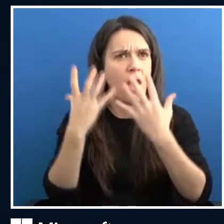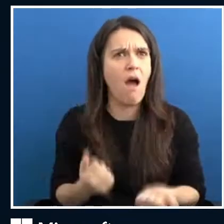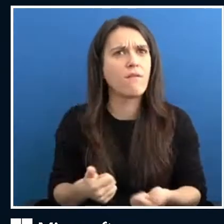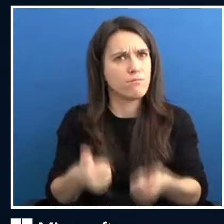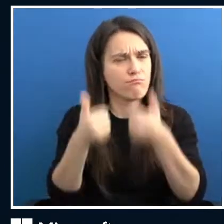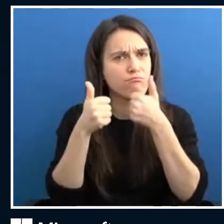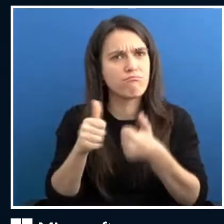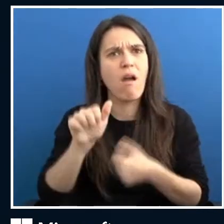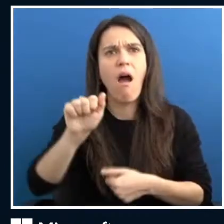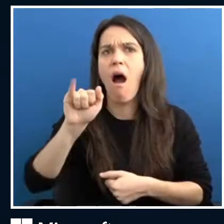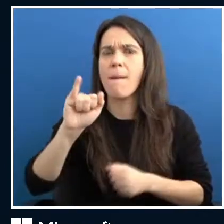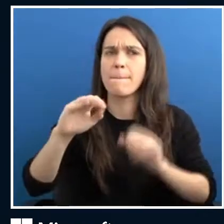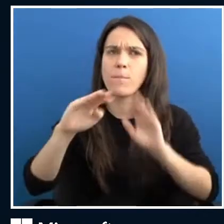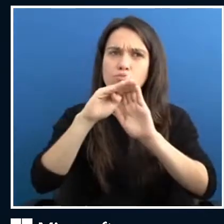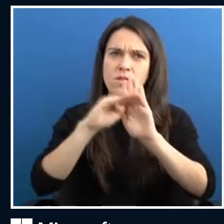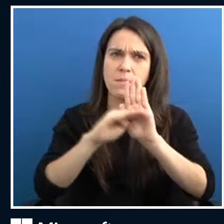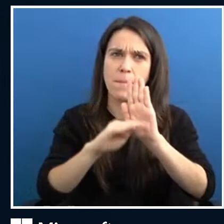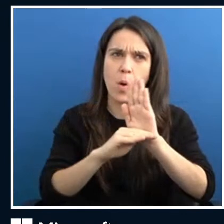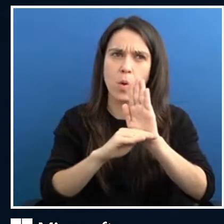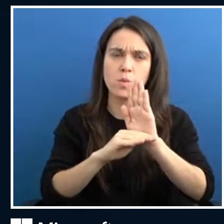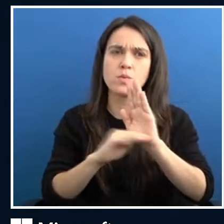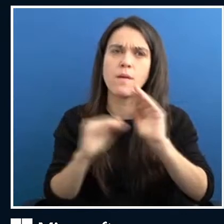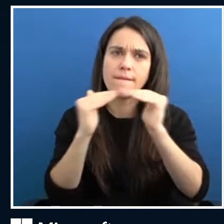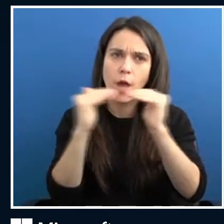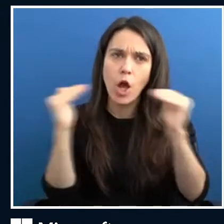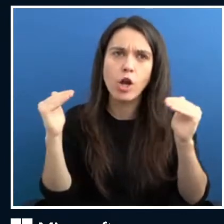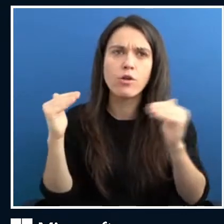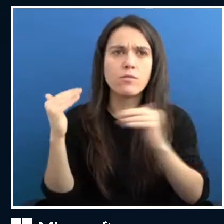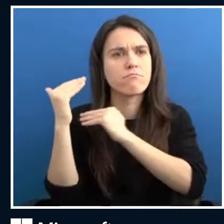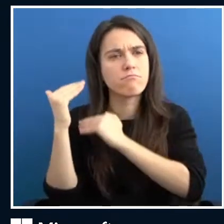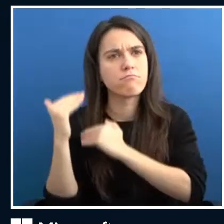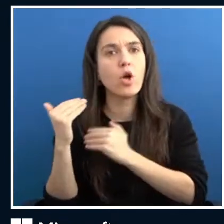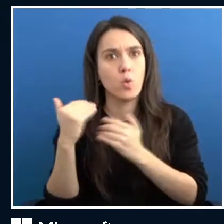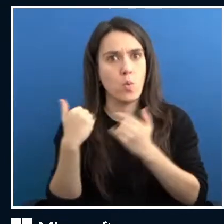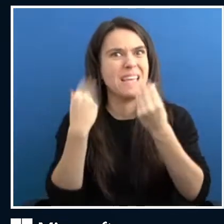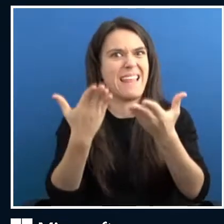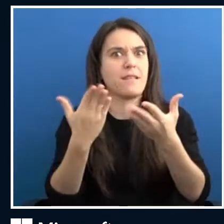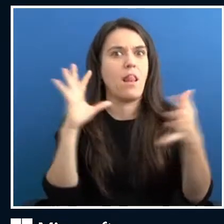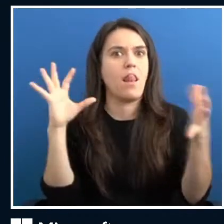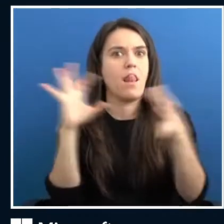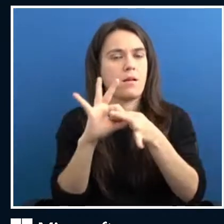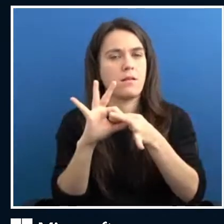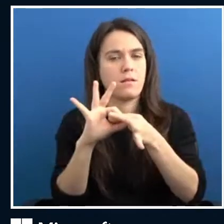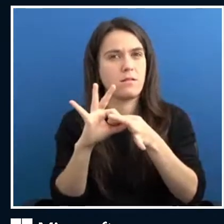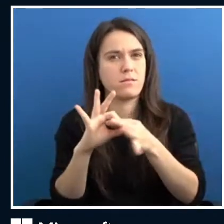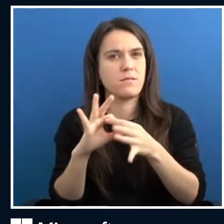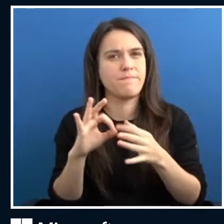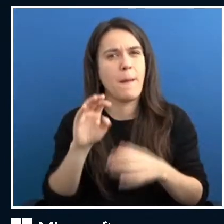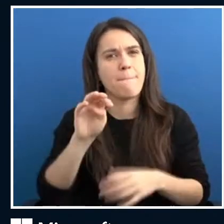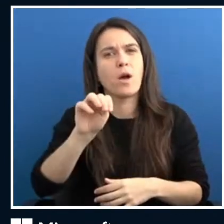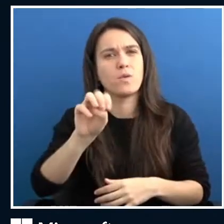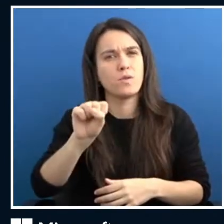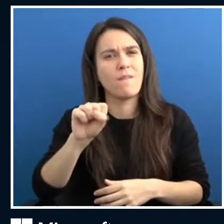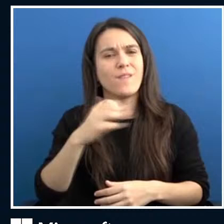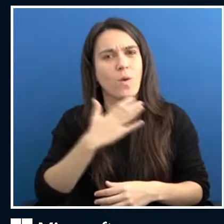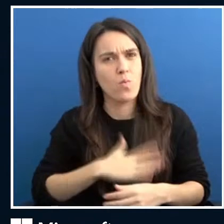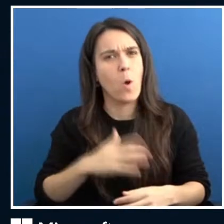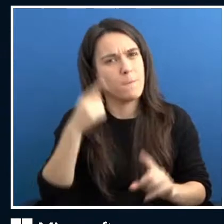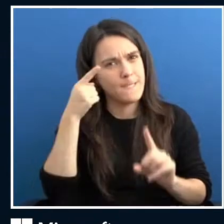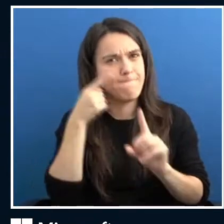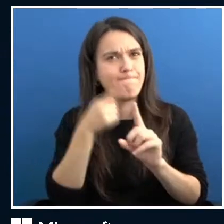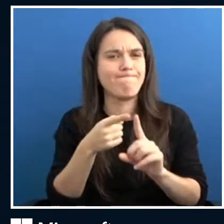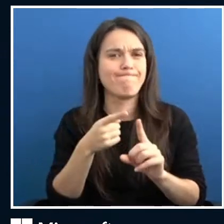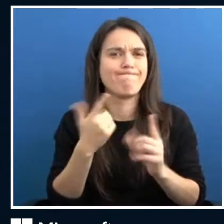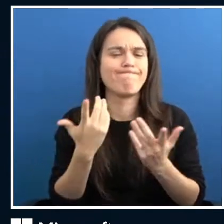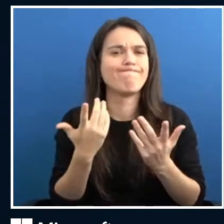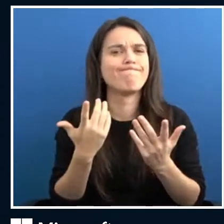principles. Again, you will get the link to look at Microsoft being intentional about the ethics. So fairness,